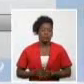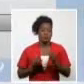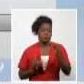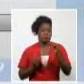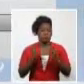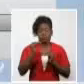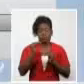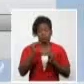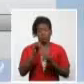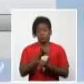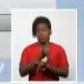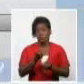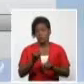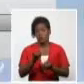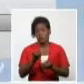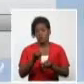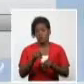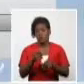country.